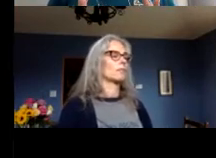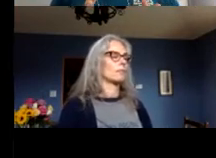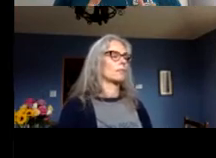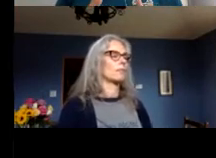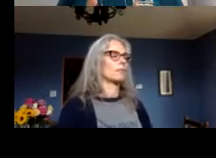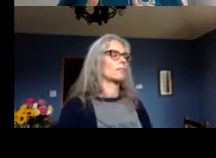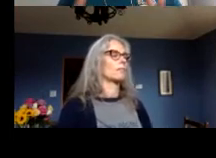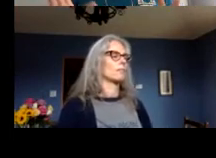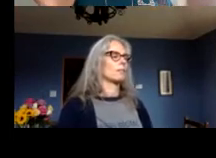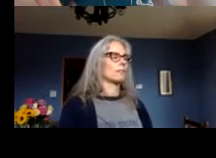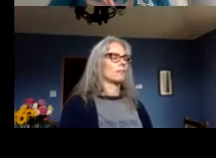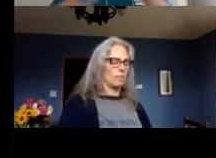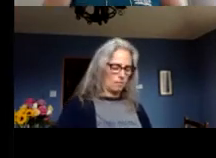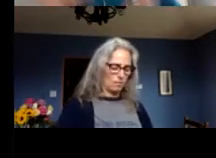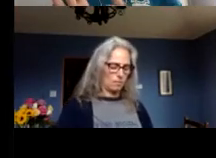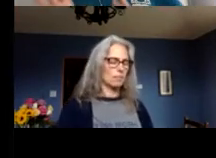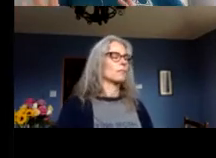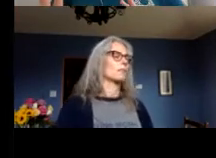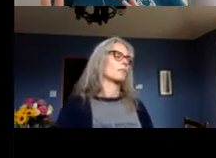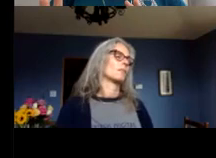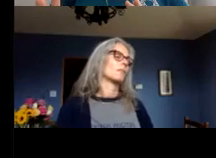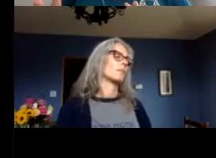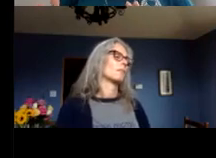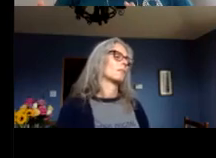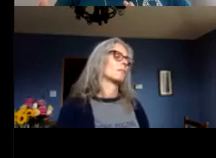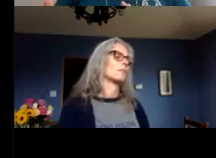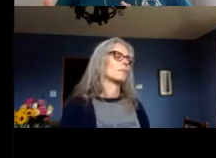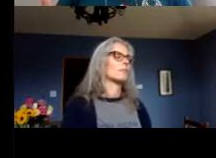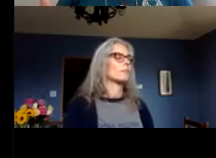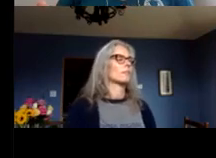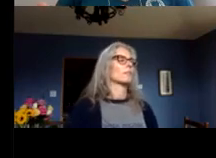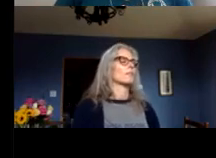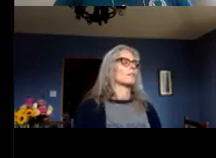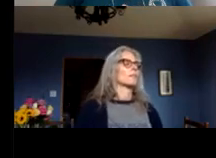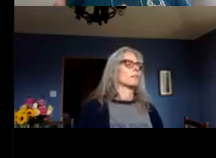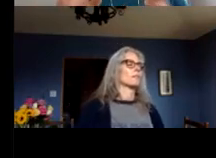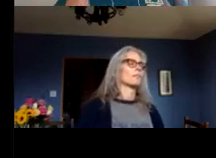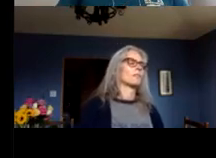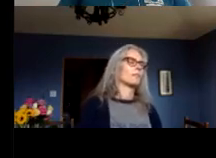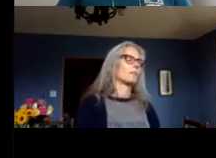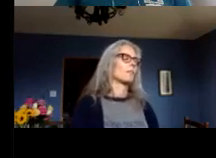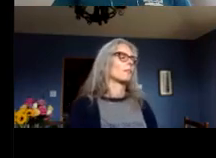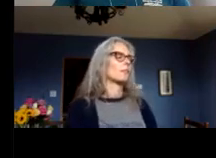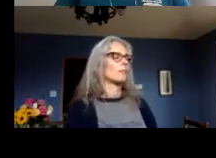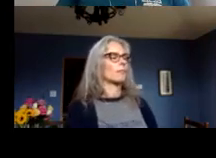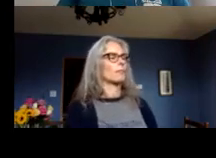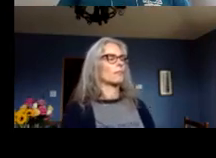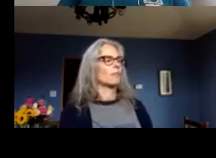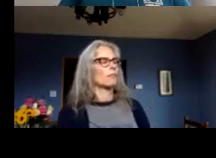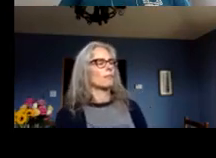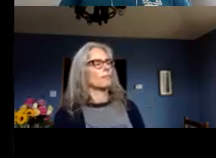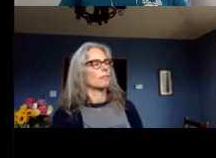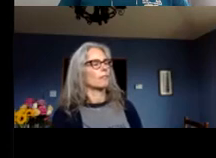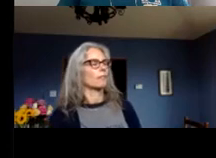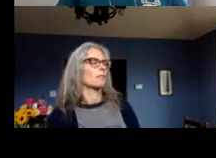feedback in classroom. So this is not comprehensive of everything that there is to know about grading and feedback. But what's nice is